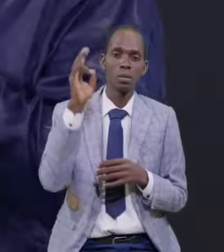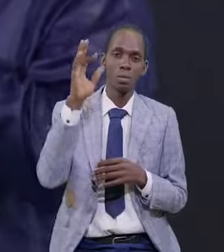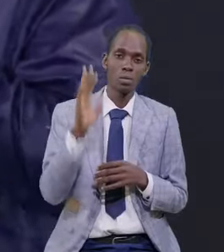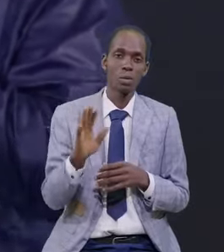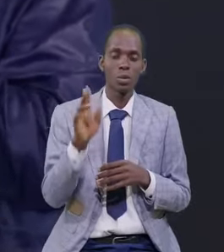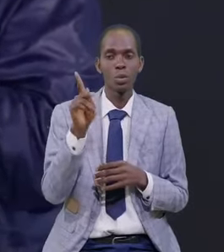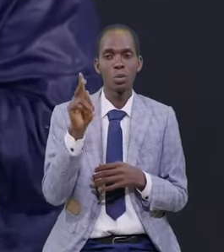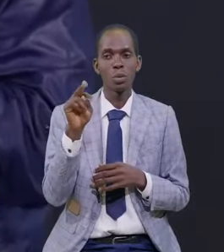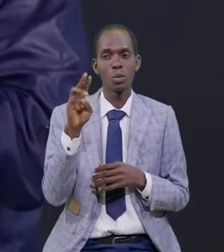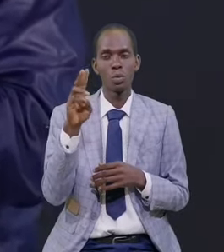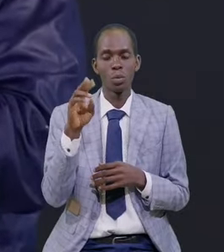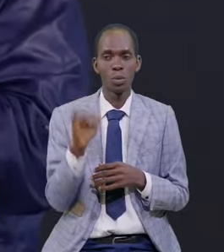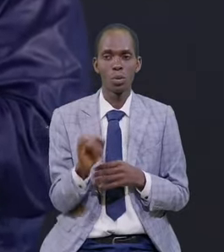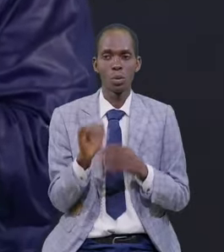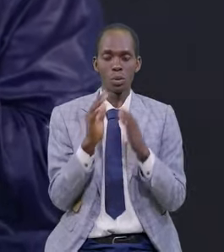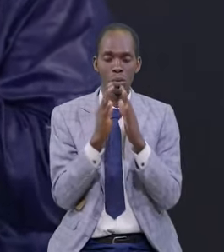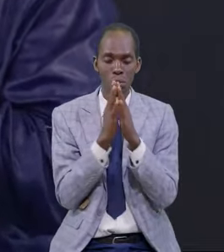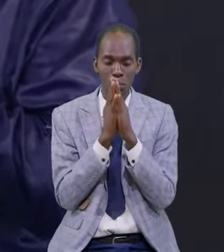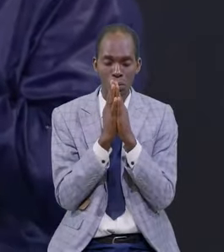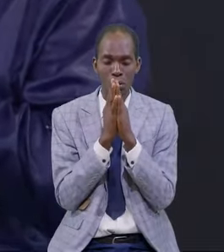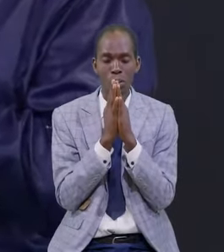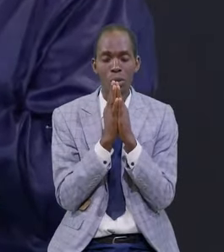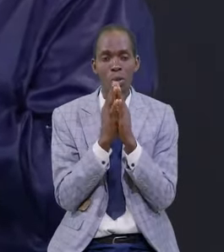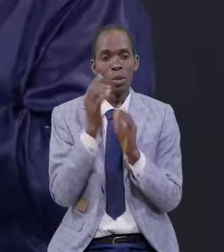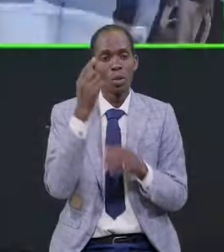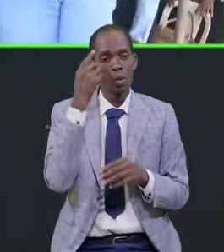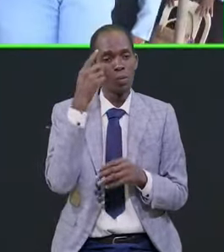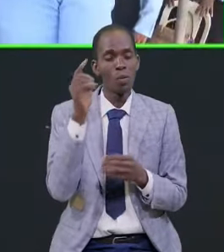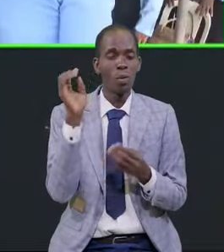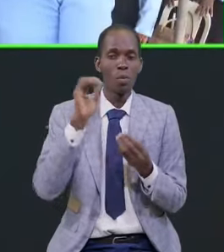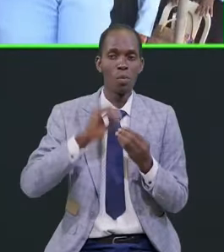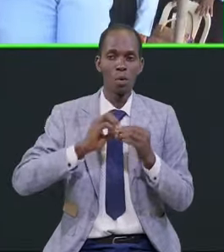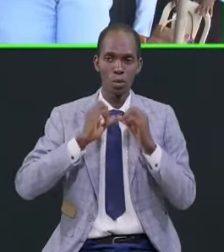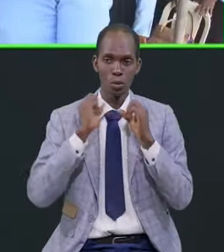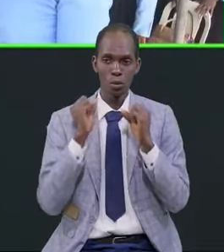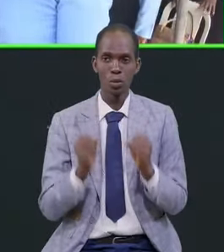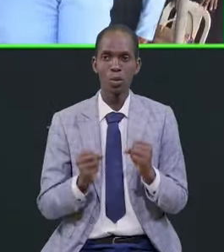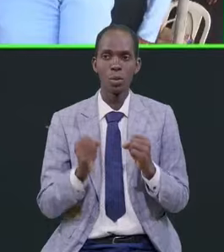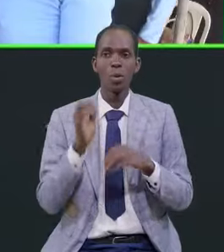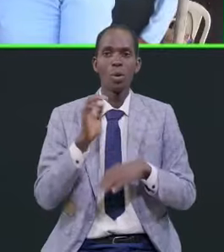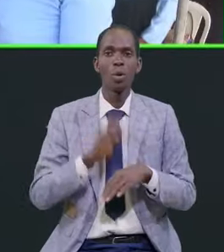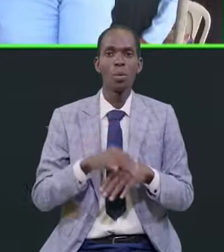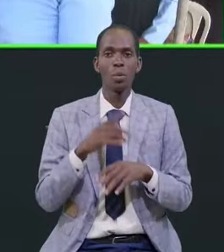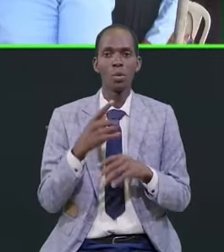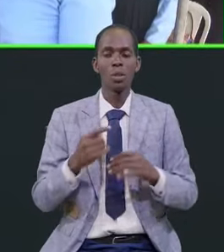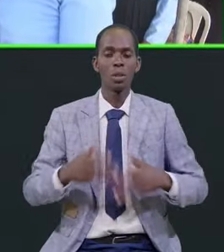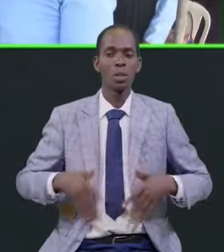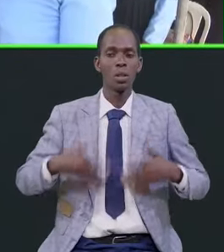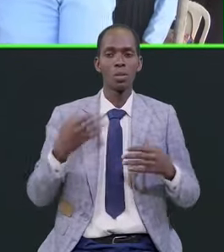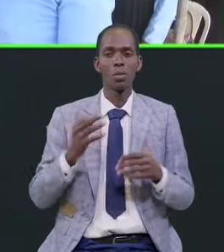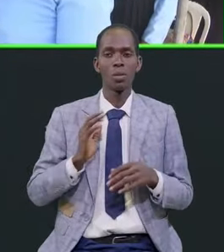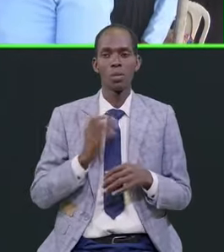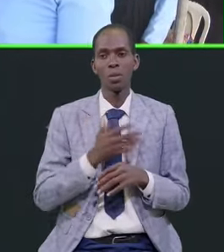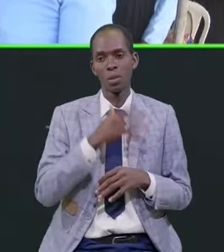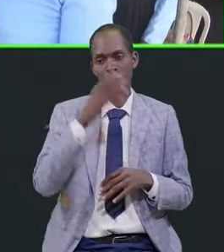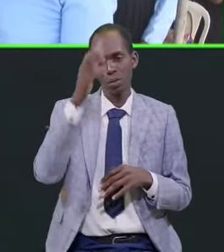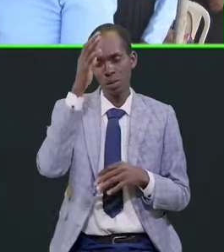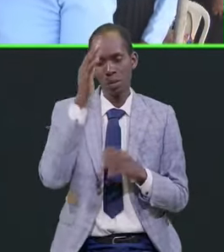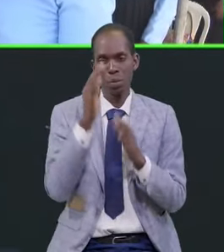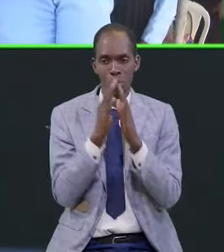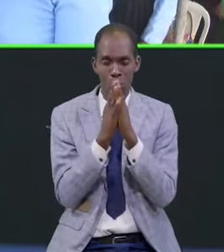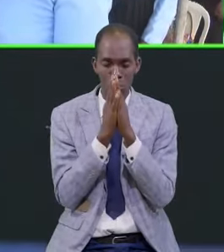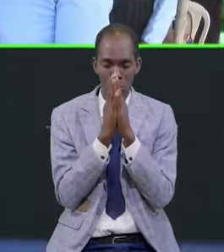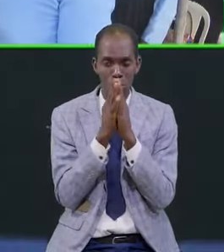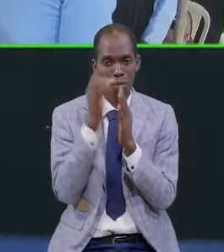father pray for more strength upon the life of our father let's pray for more grace